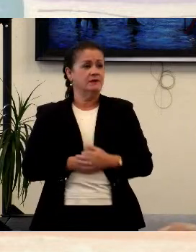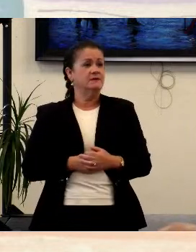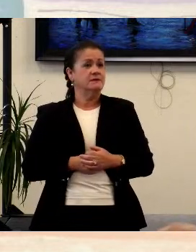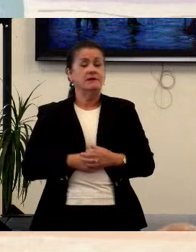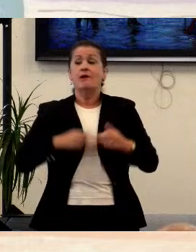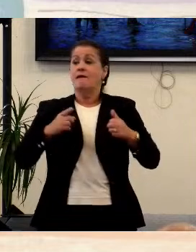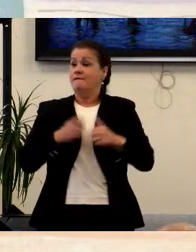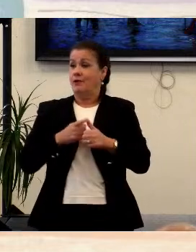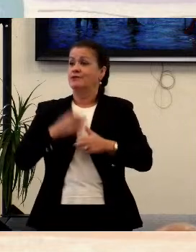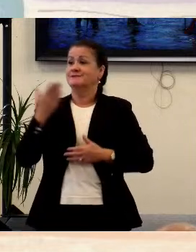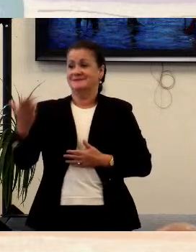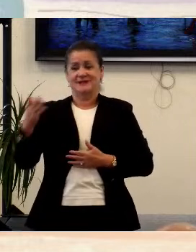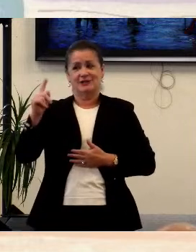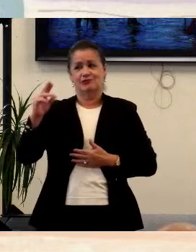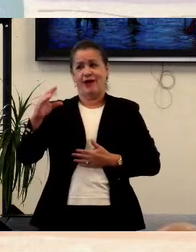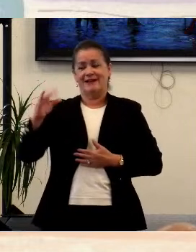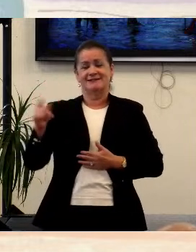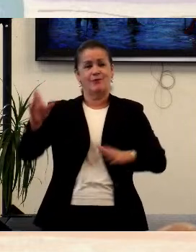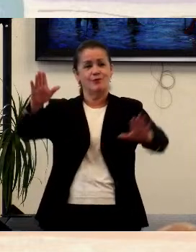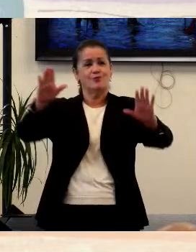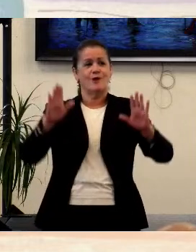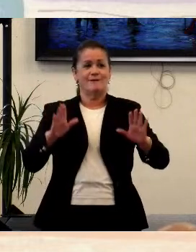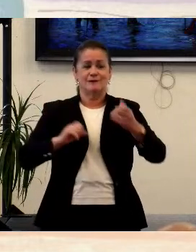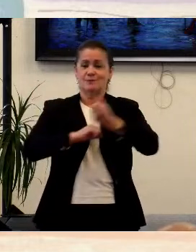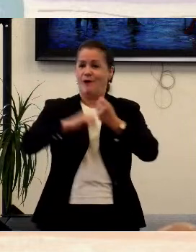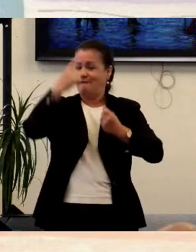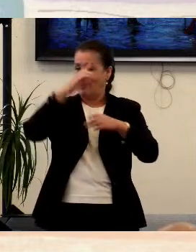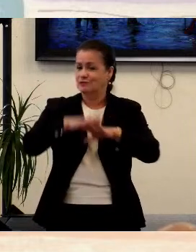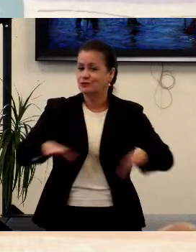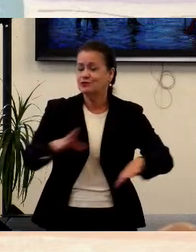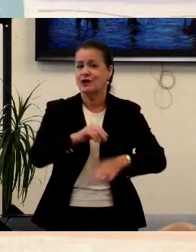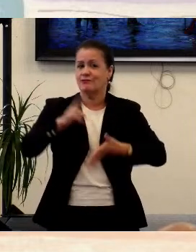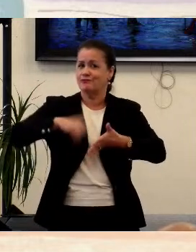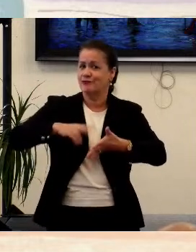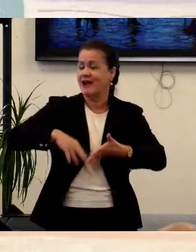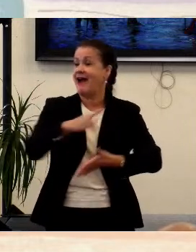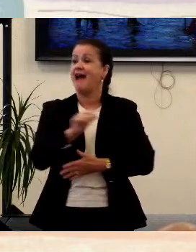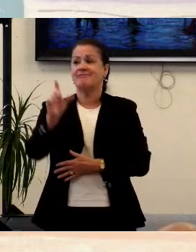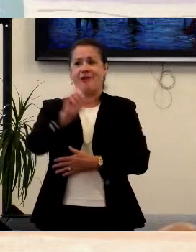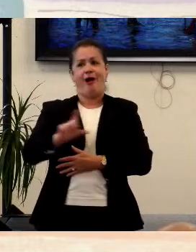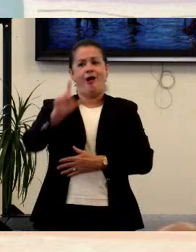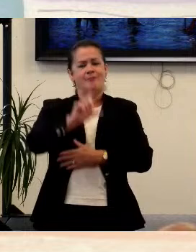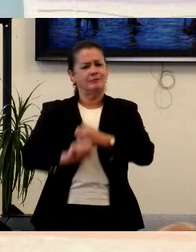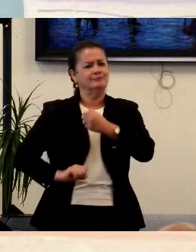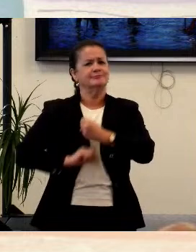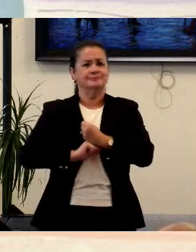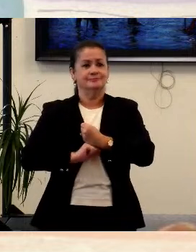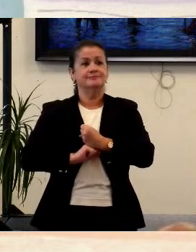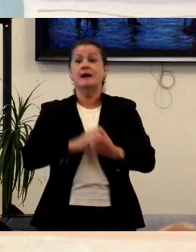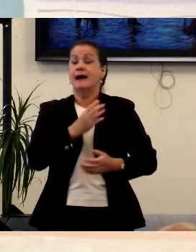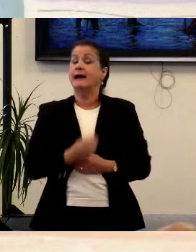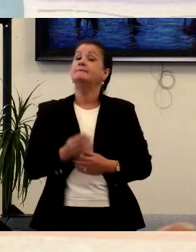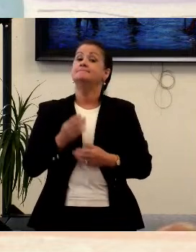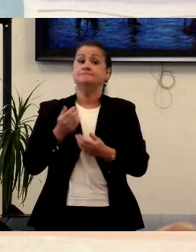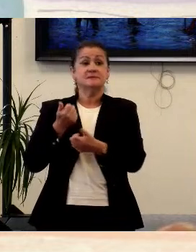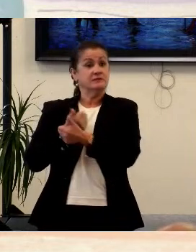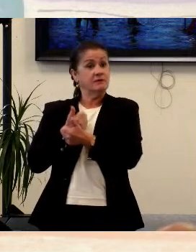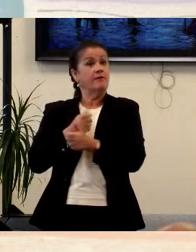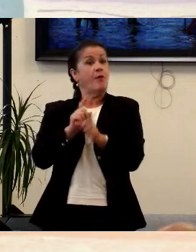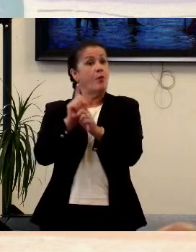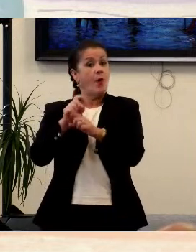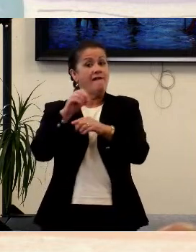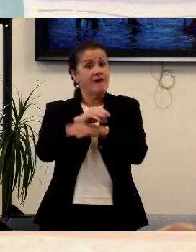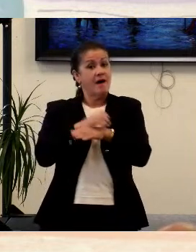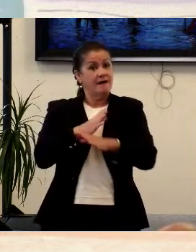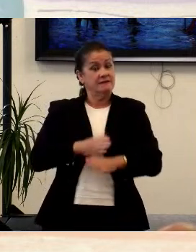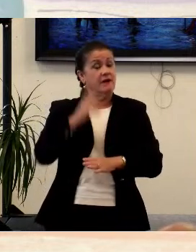Tracey is a wonderful supporter of children and literacy and libraries. She is an advisor to the Delaware